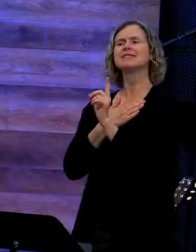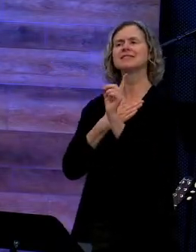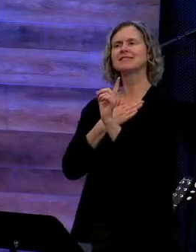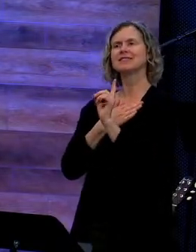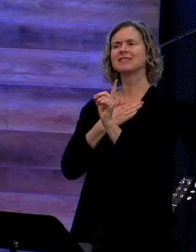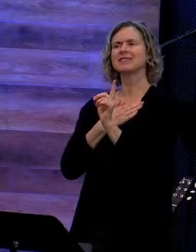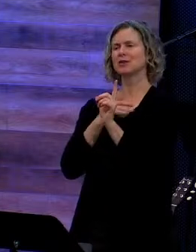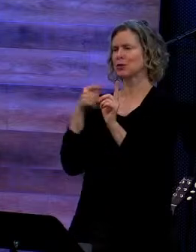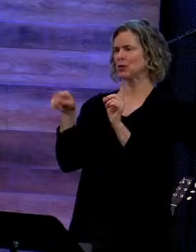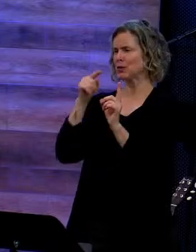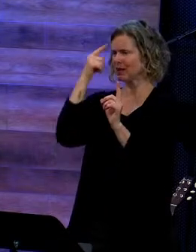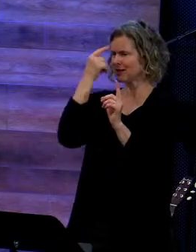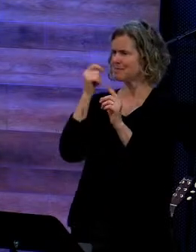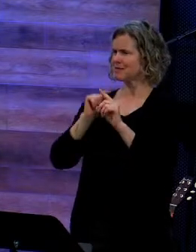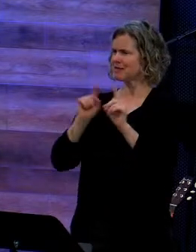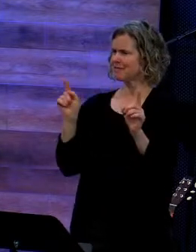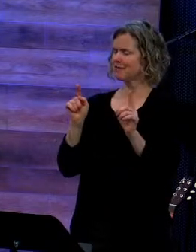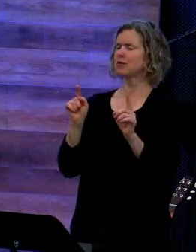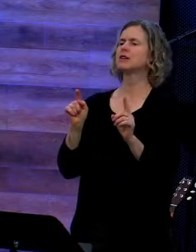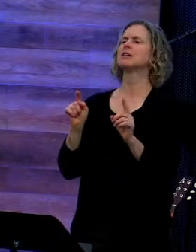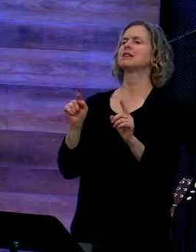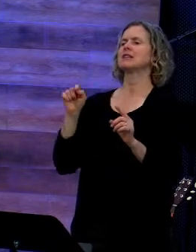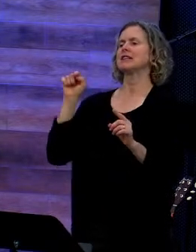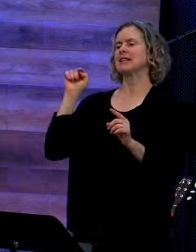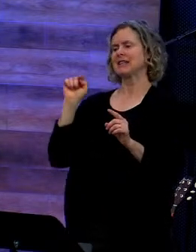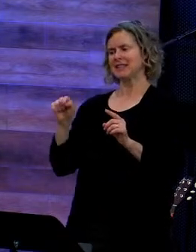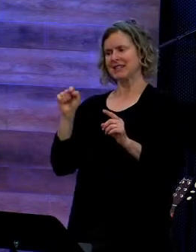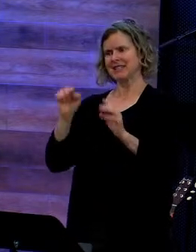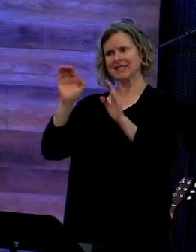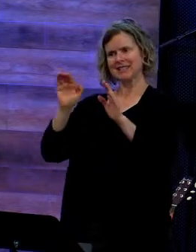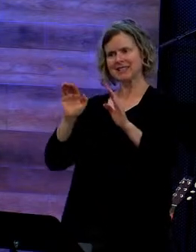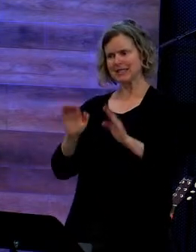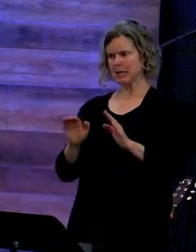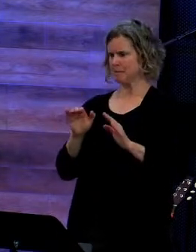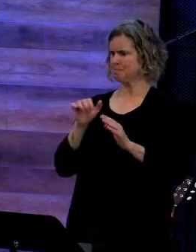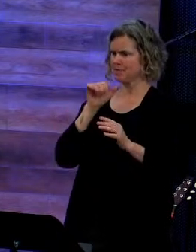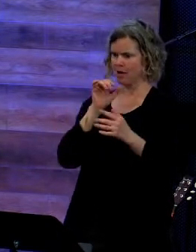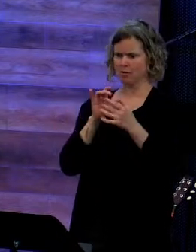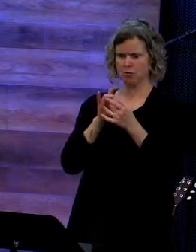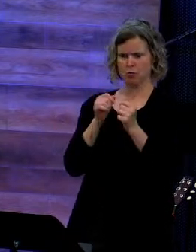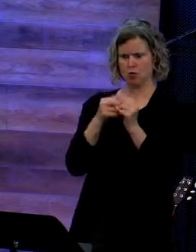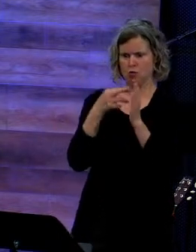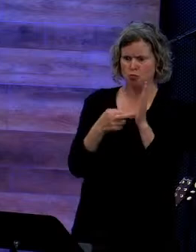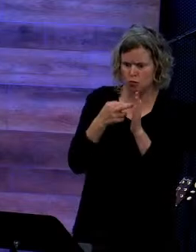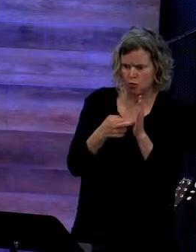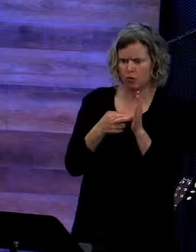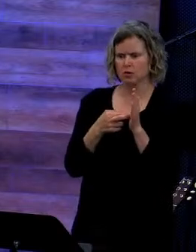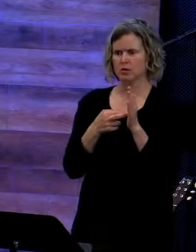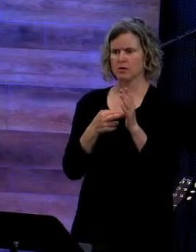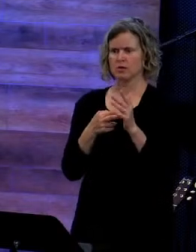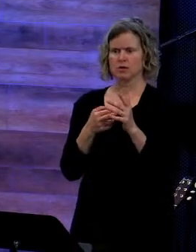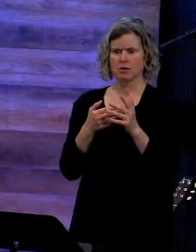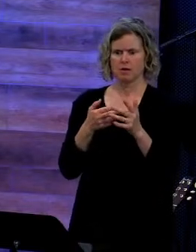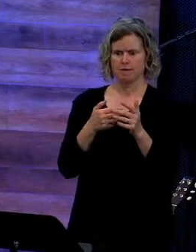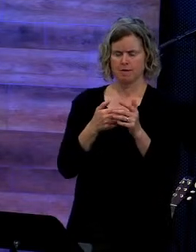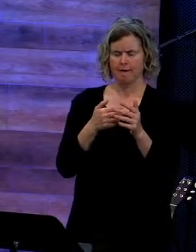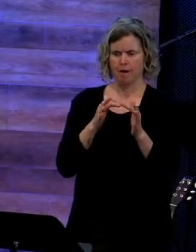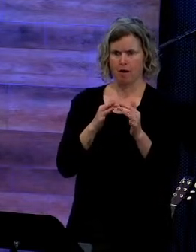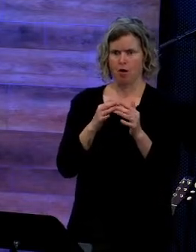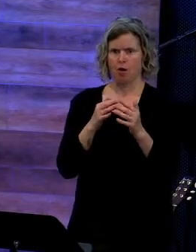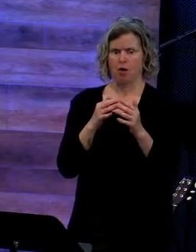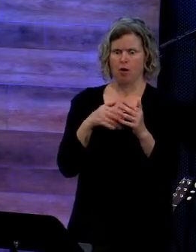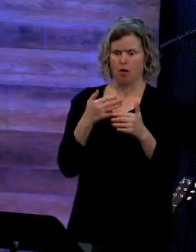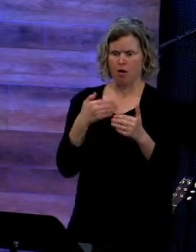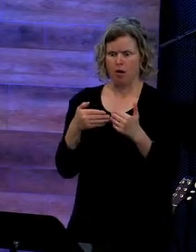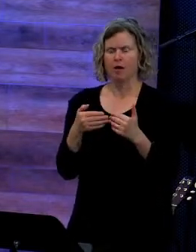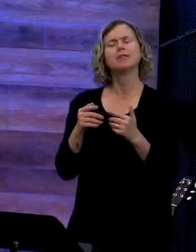the seventh day rest. It's a gift. The Sabbath is not about regulation. It's about liberation. Just, isn't